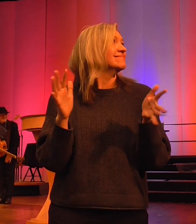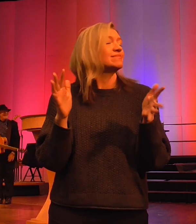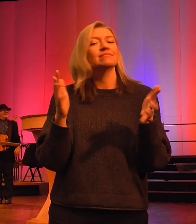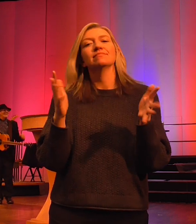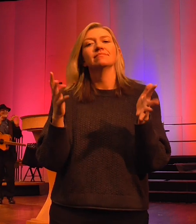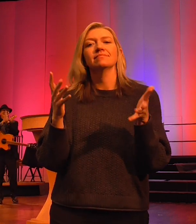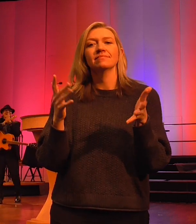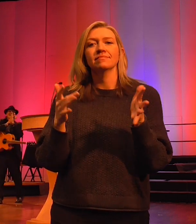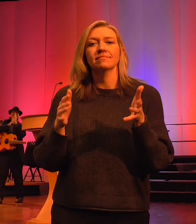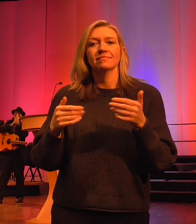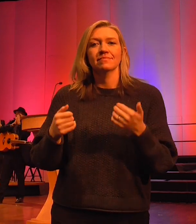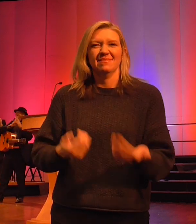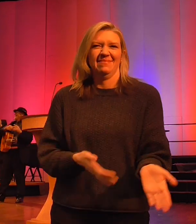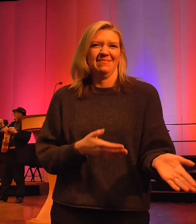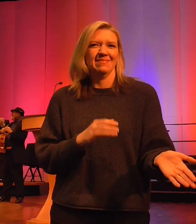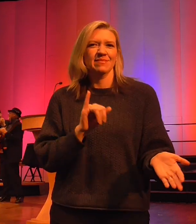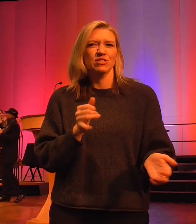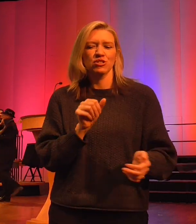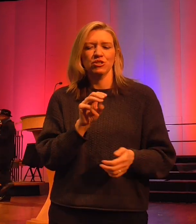Jamie Lula.